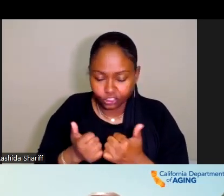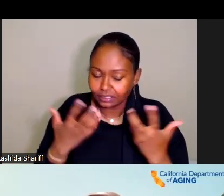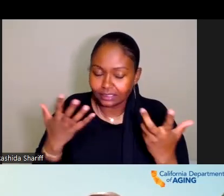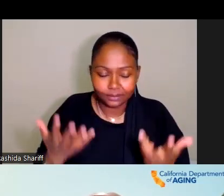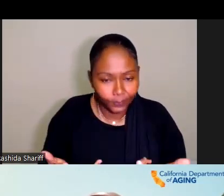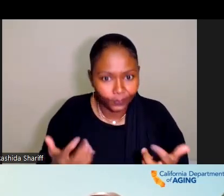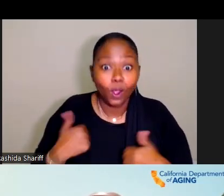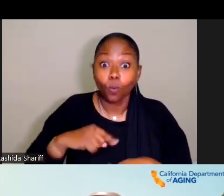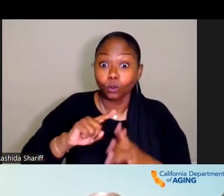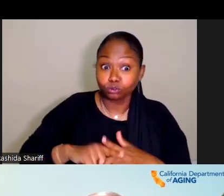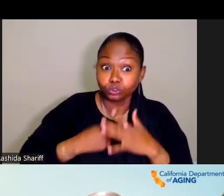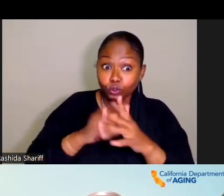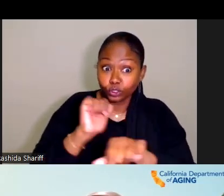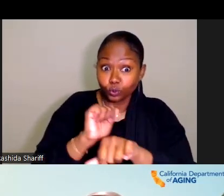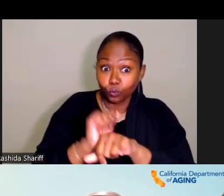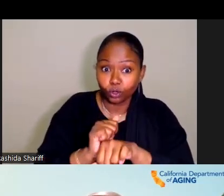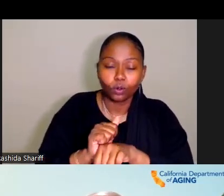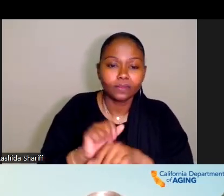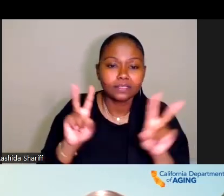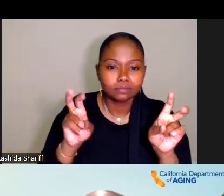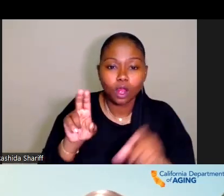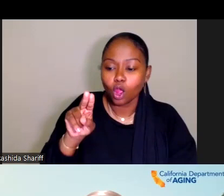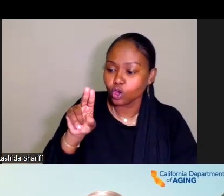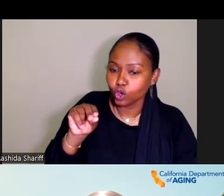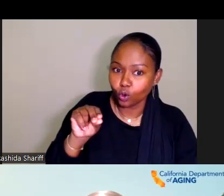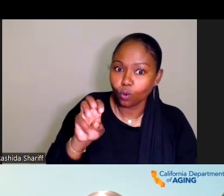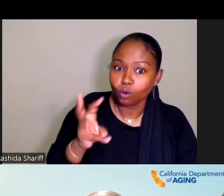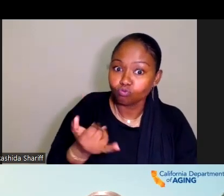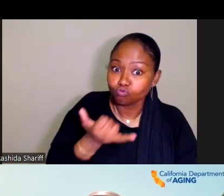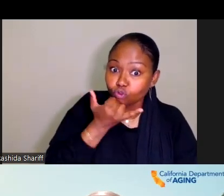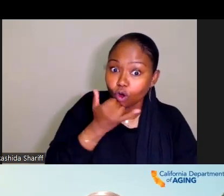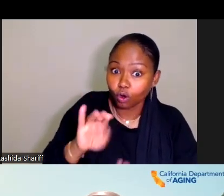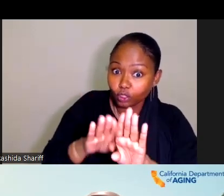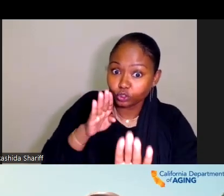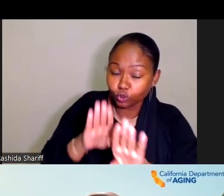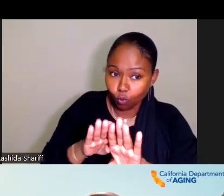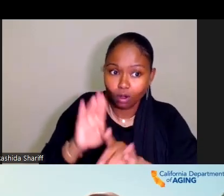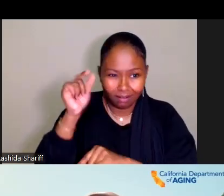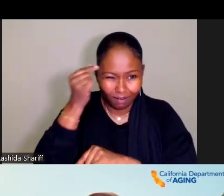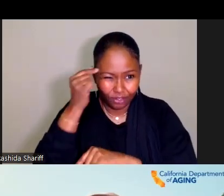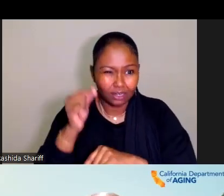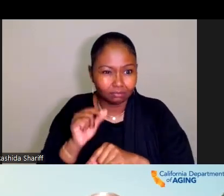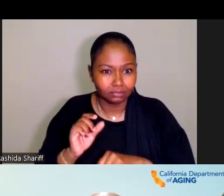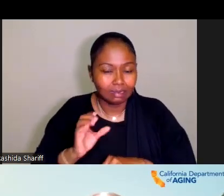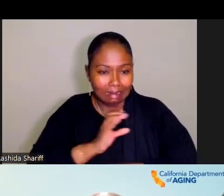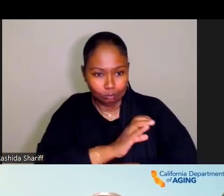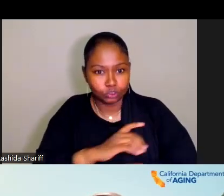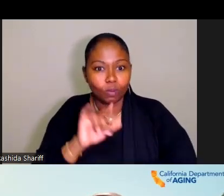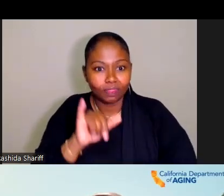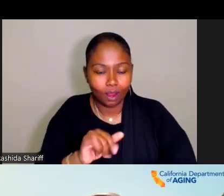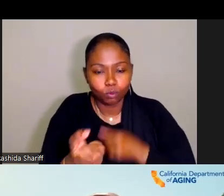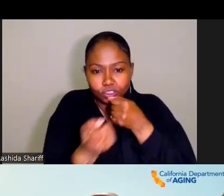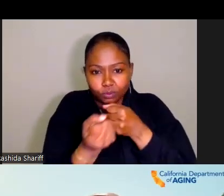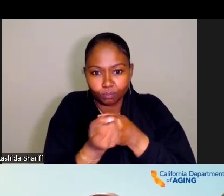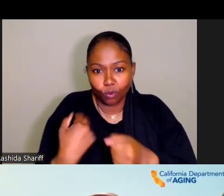the work on the No Wrong Door Governance Council and structure that will support our local efforts. So I